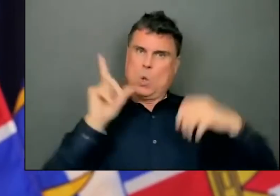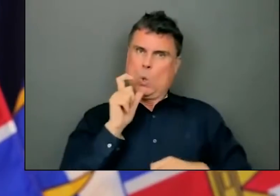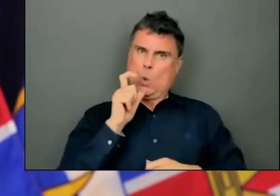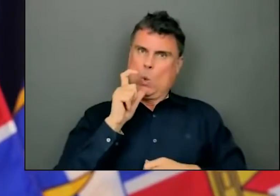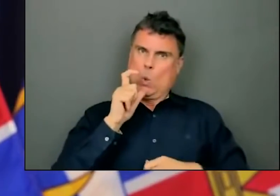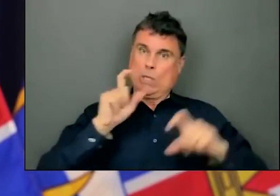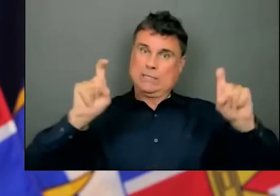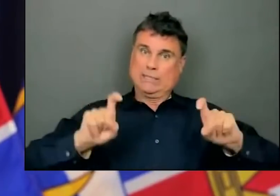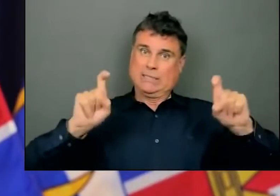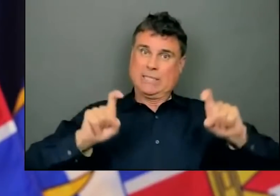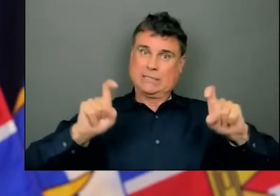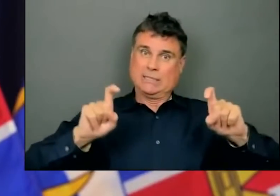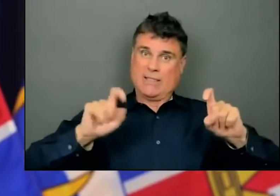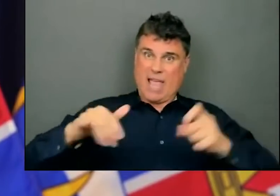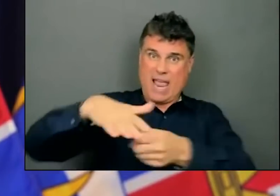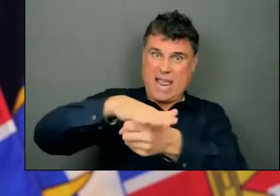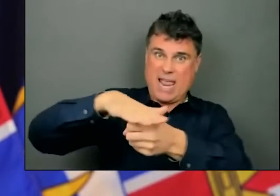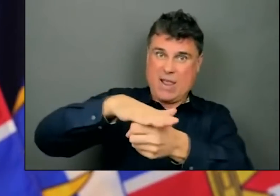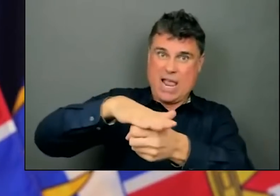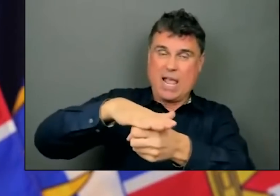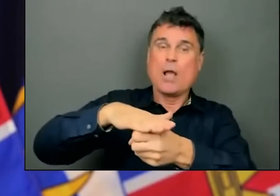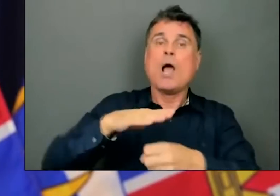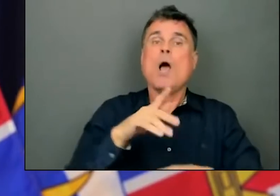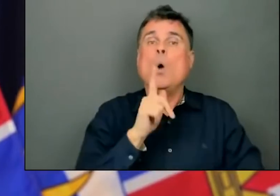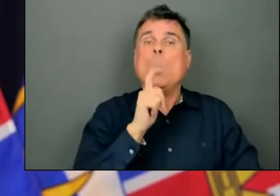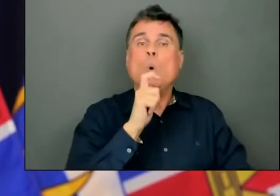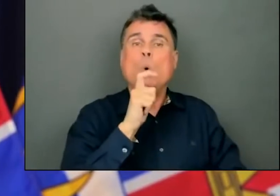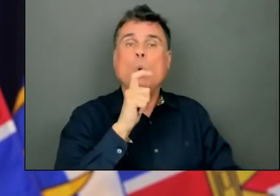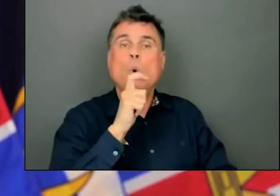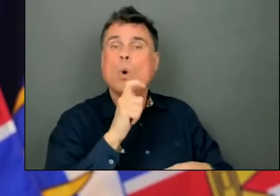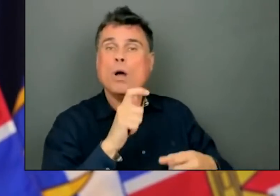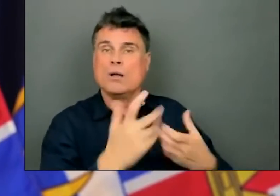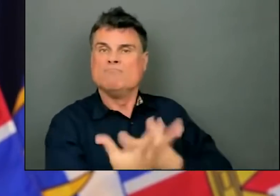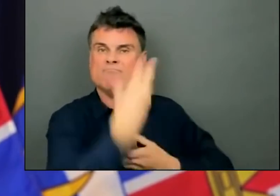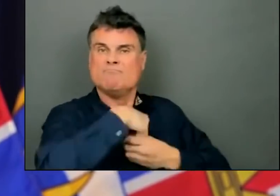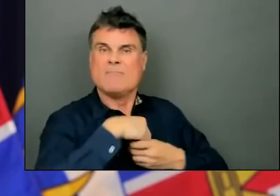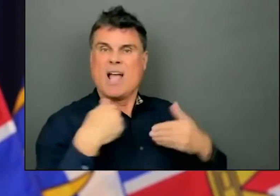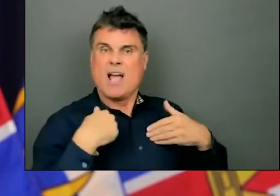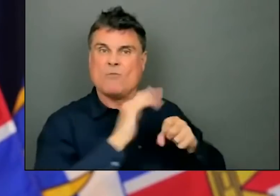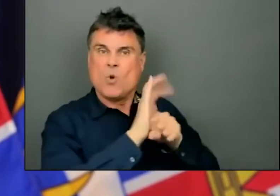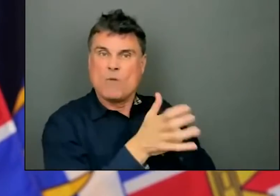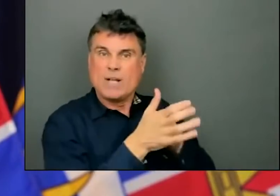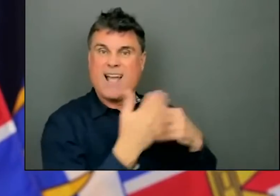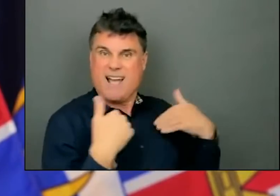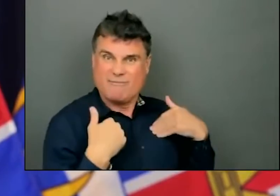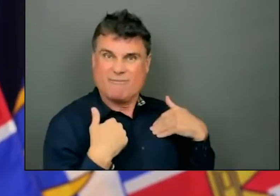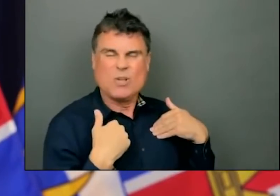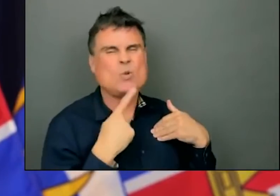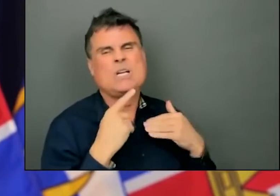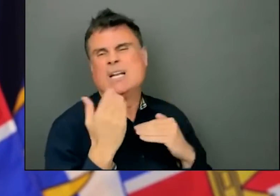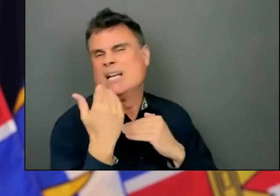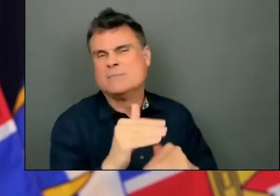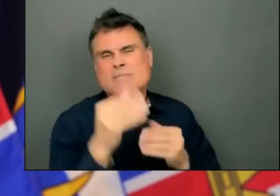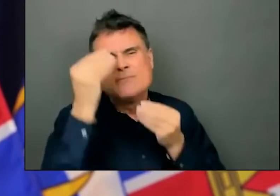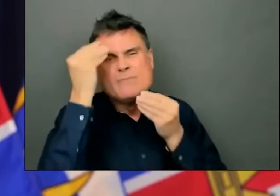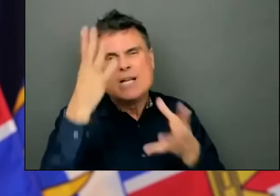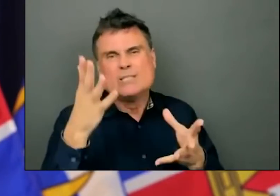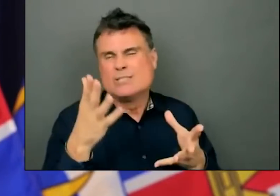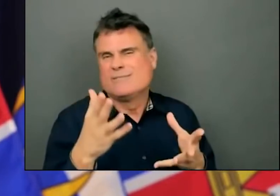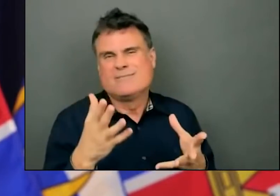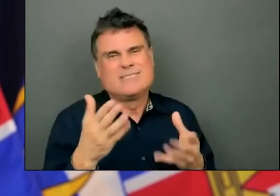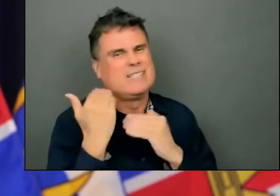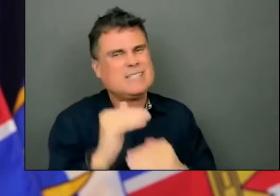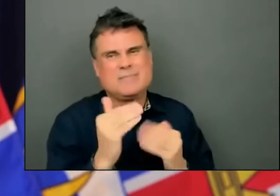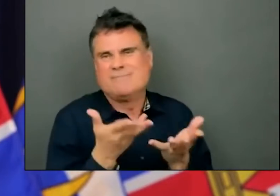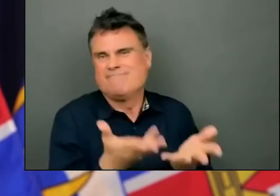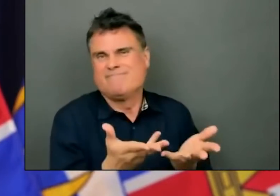of the people that are testing. So it really is limited information. And